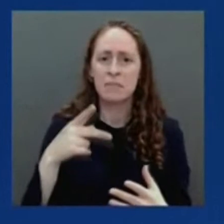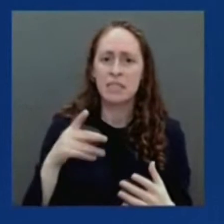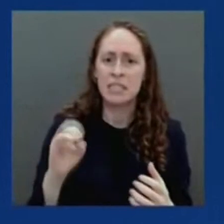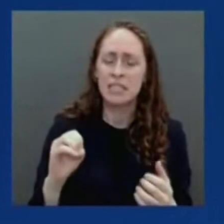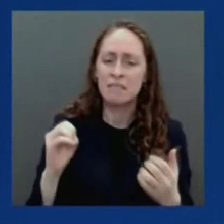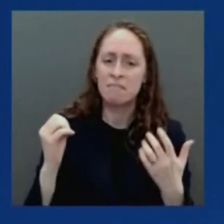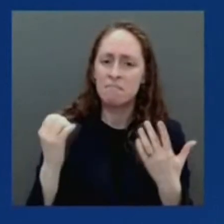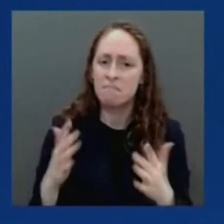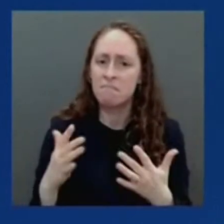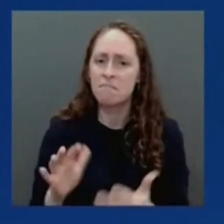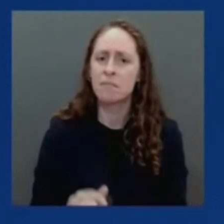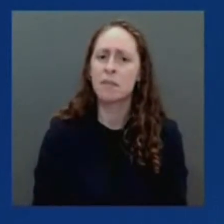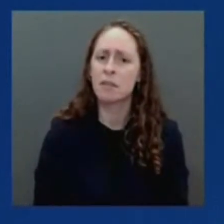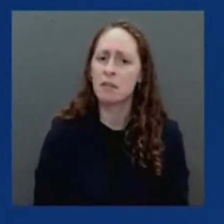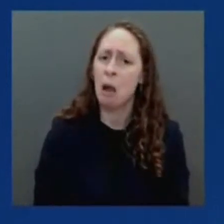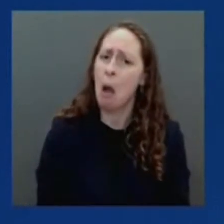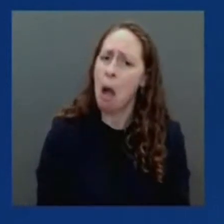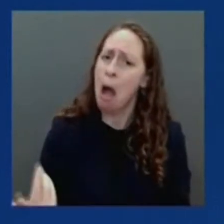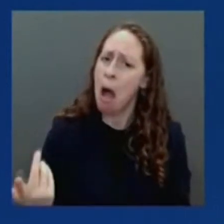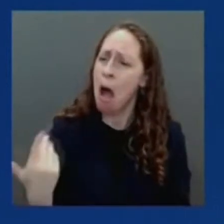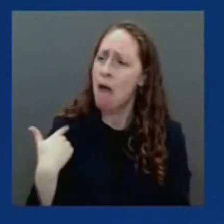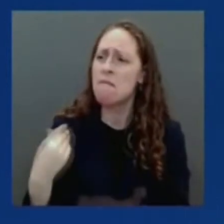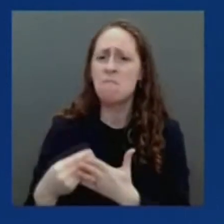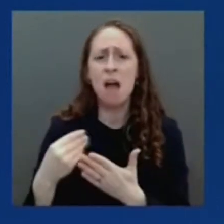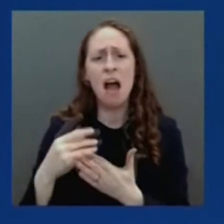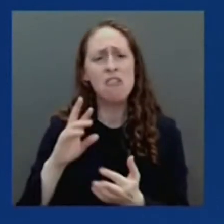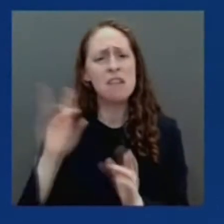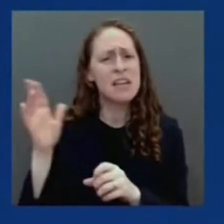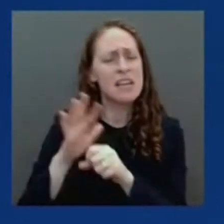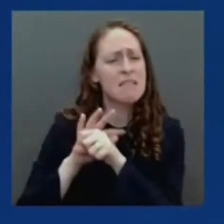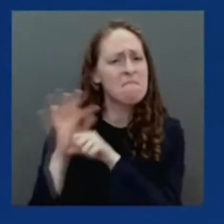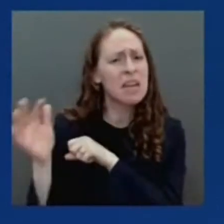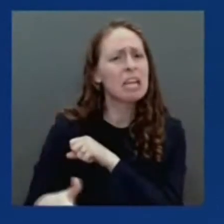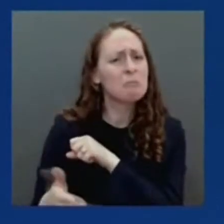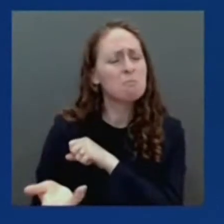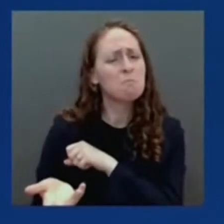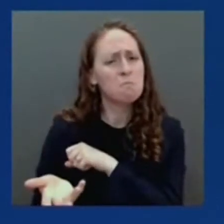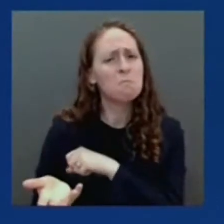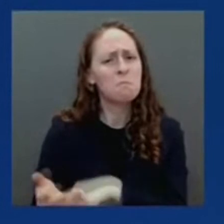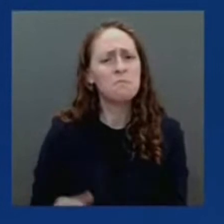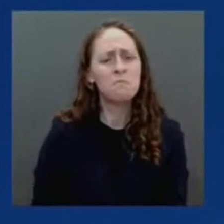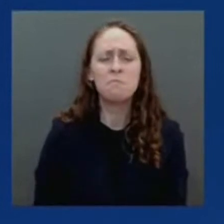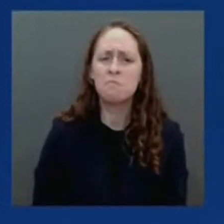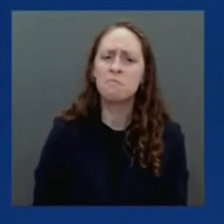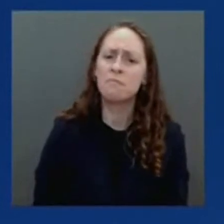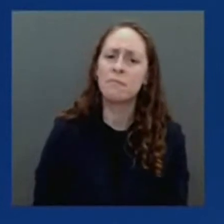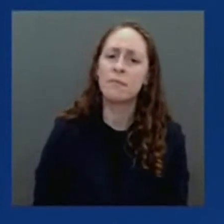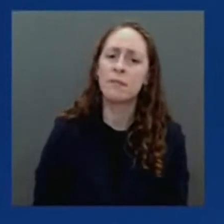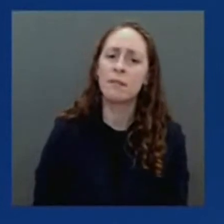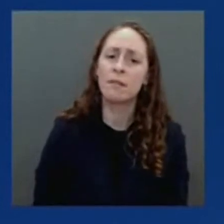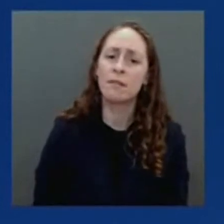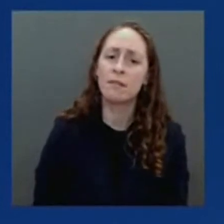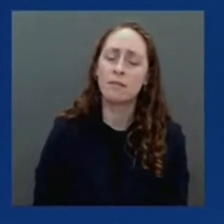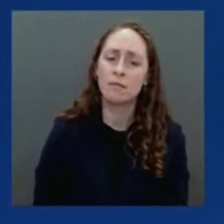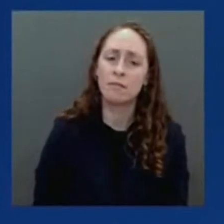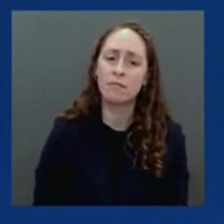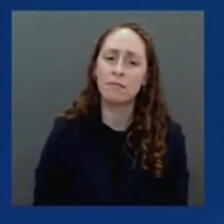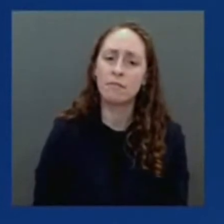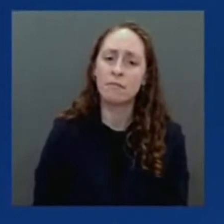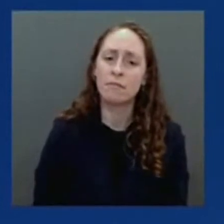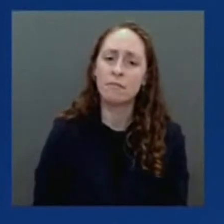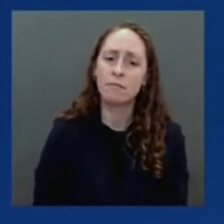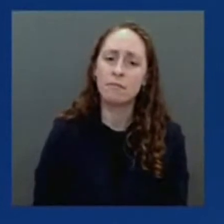money, enough funding for the current immediate needs, we need to continue, as we've talked about, to stay ahead of the